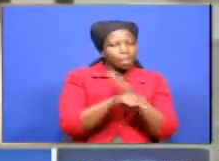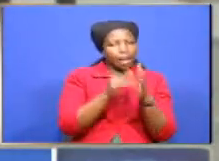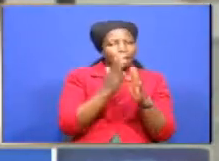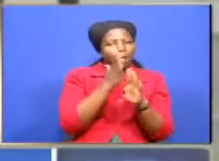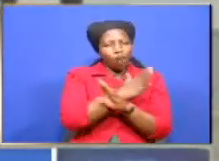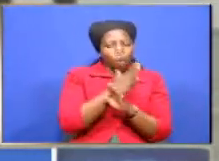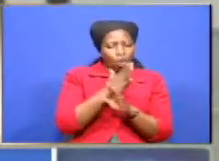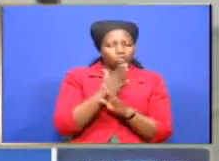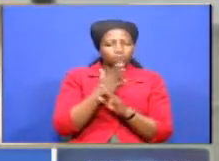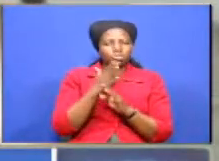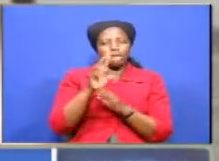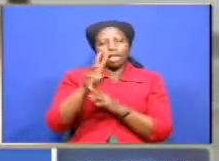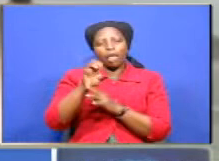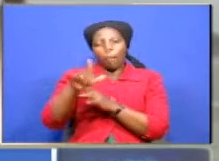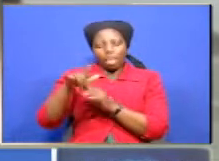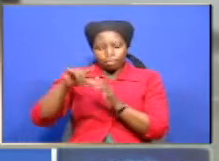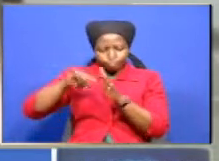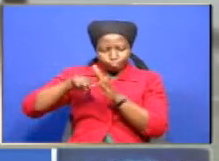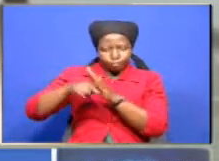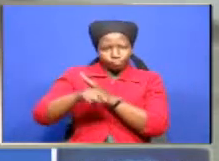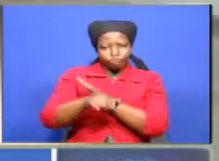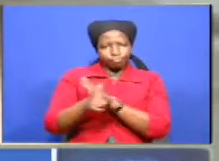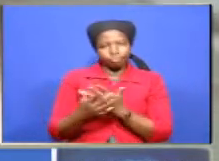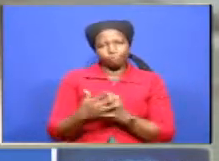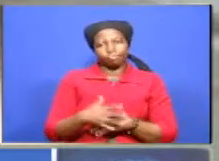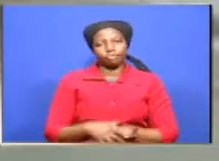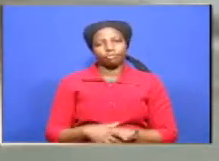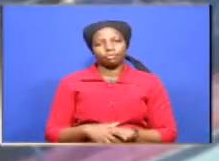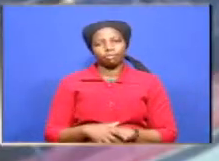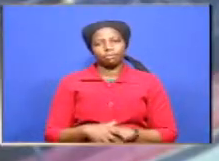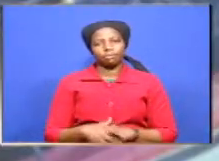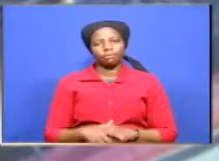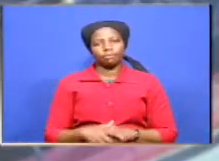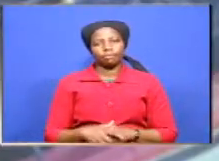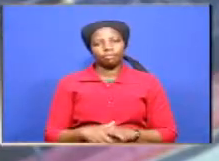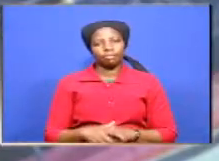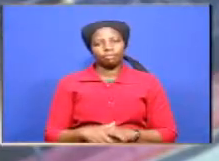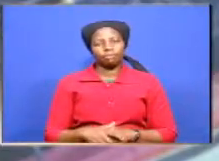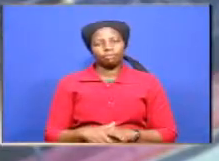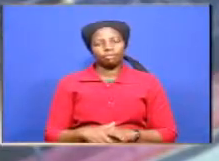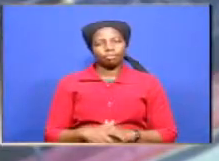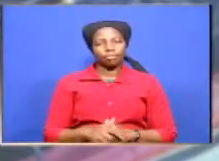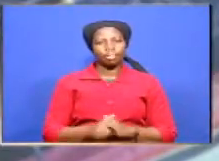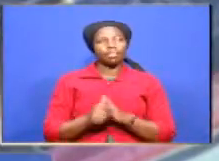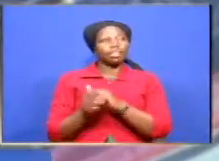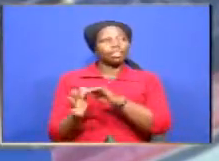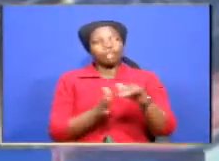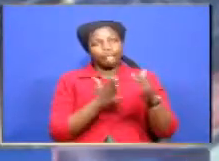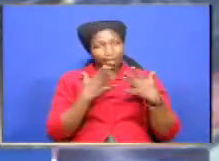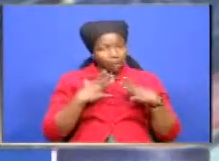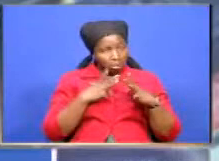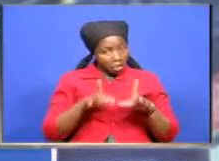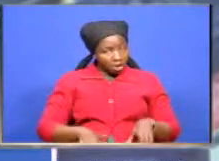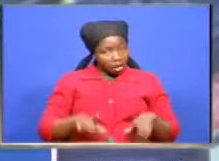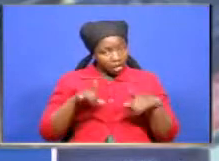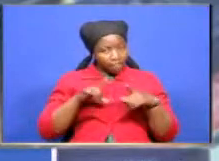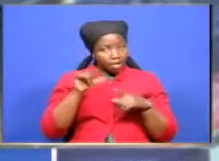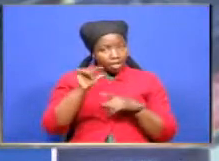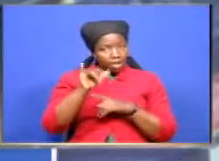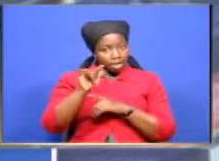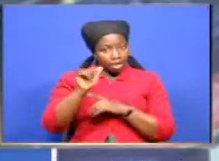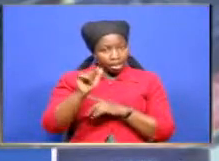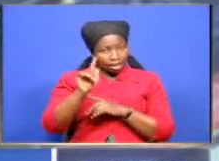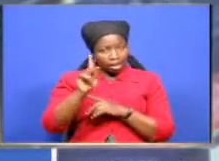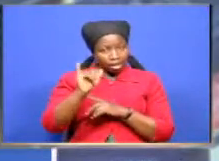is ever drilled. And residents of Ngita Kito in